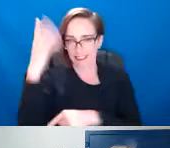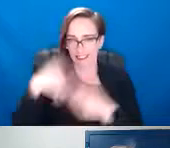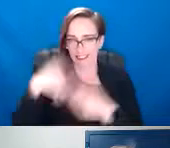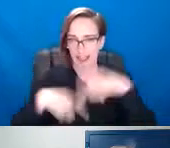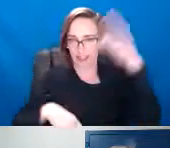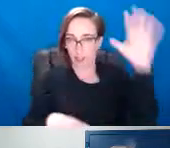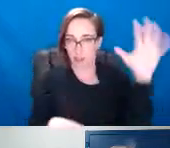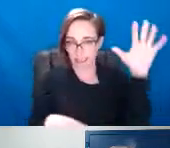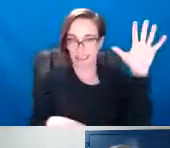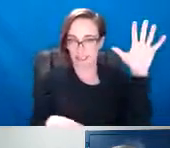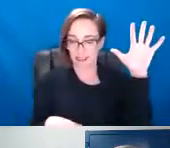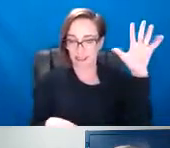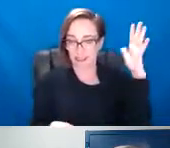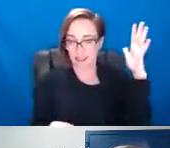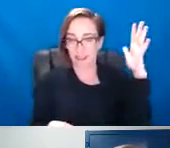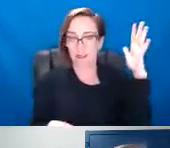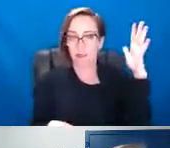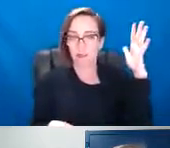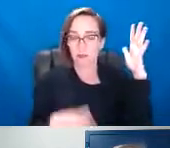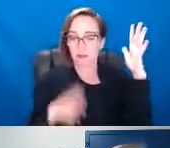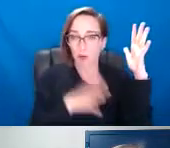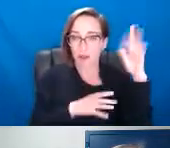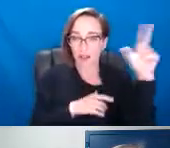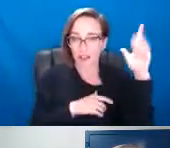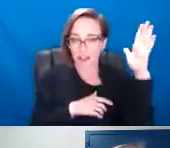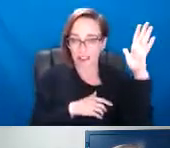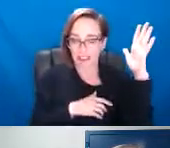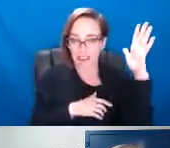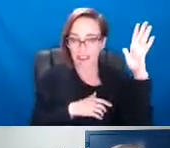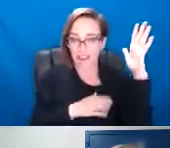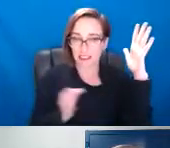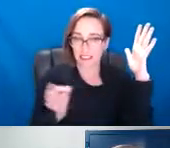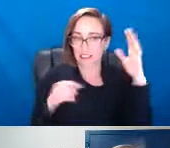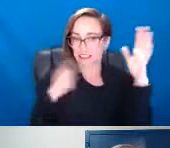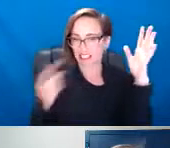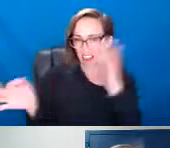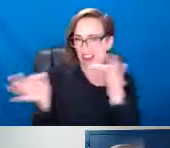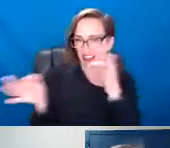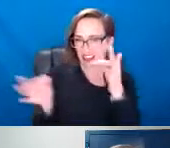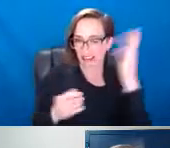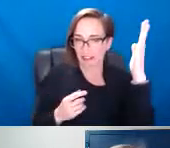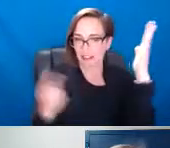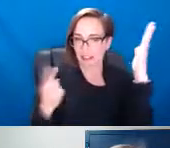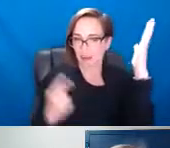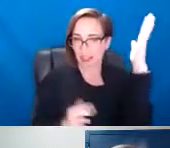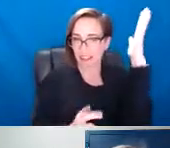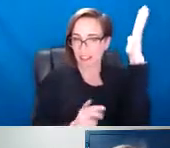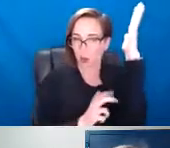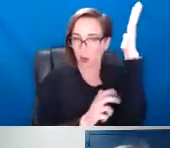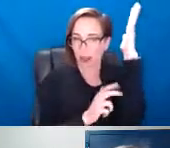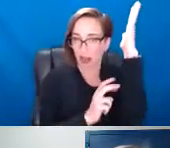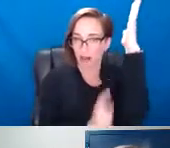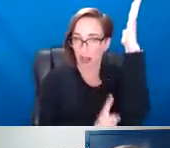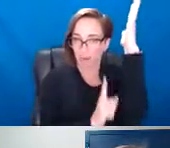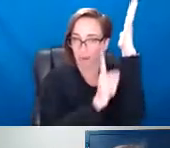And the woman on the left is telling her that something is going up or coming down from that